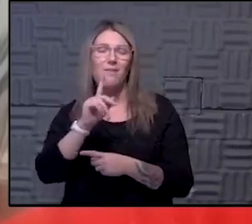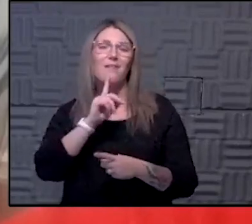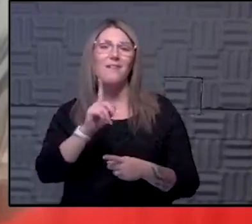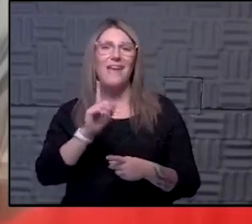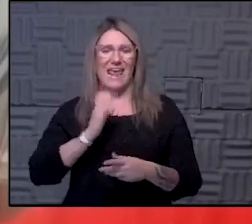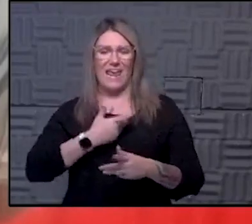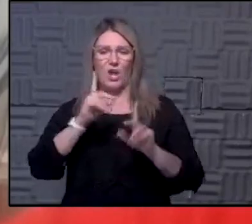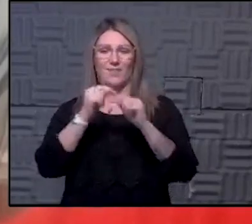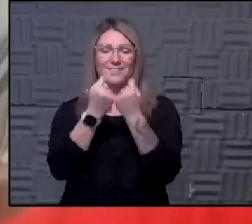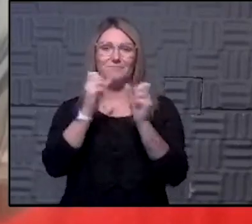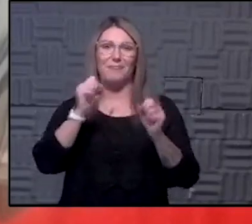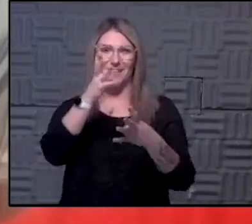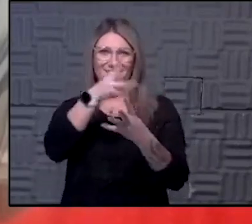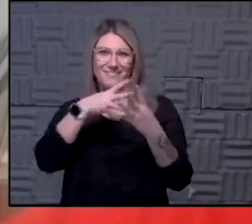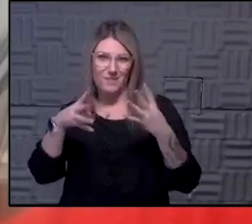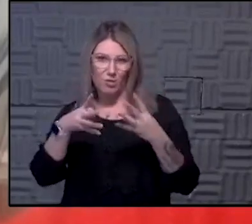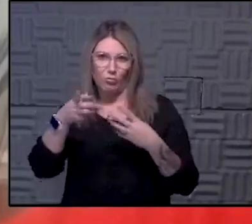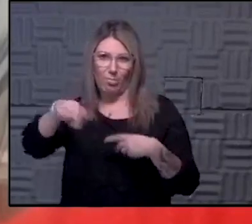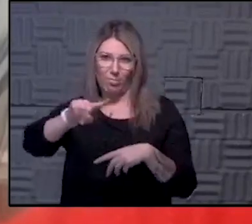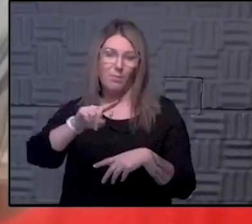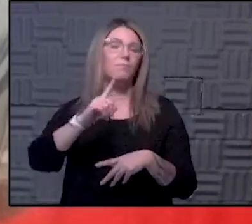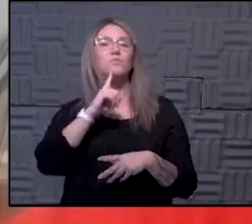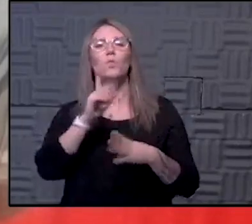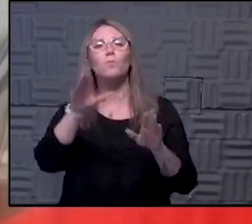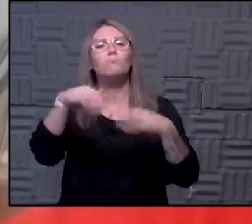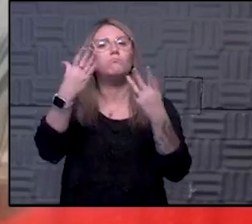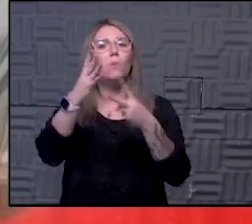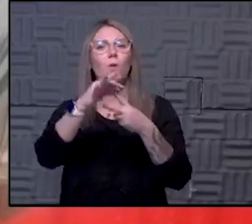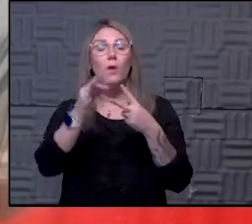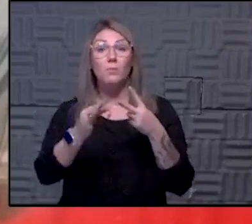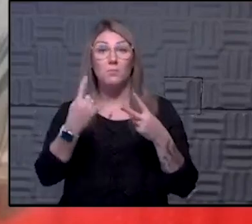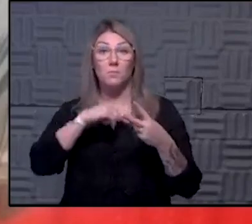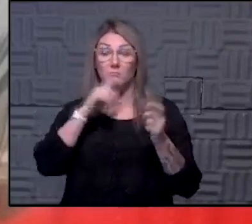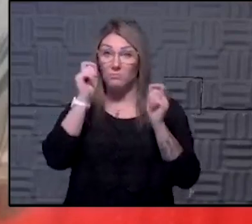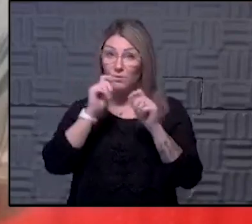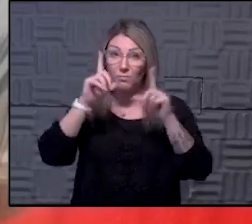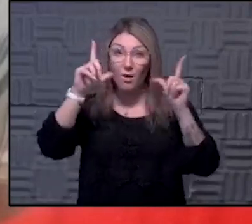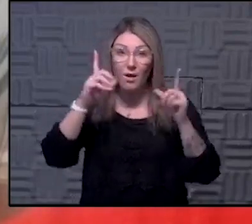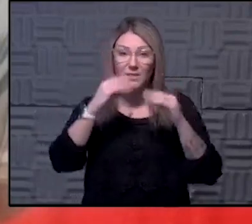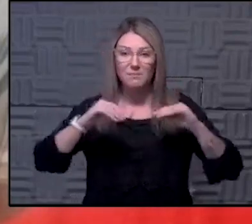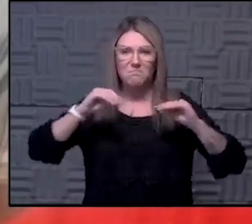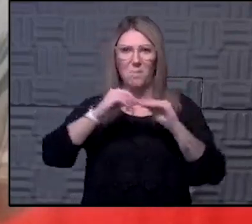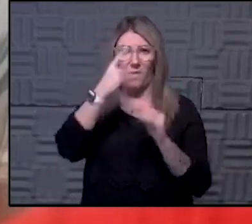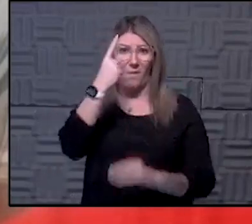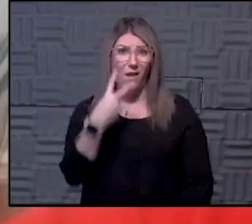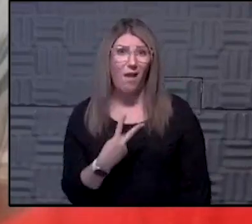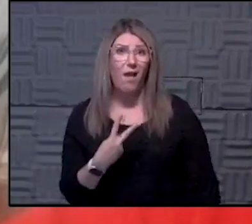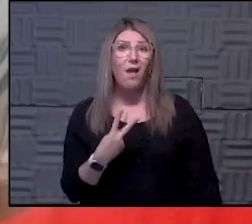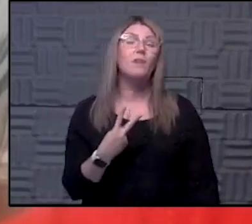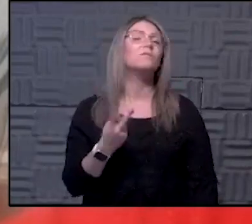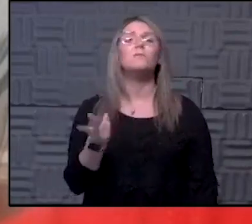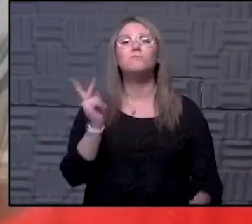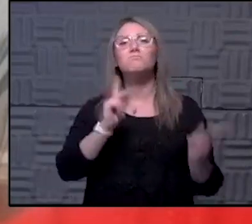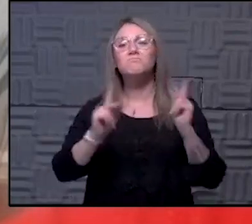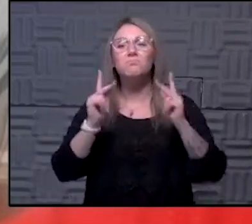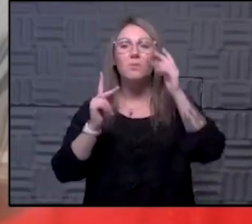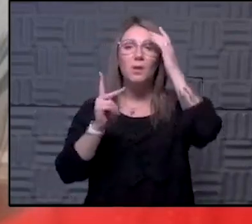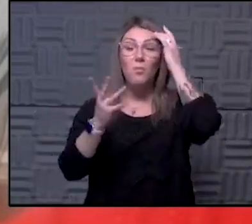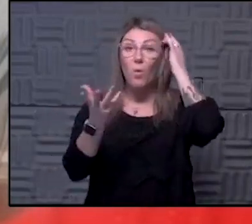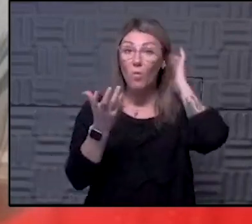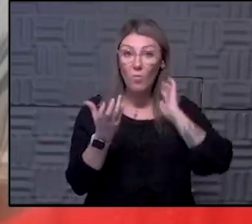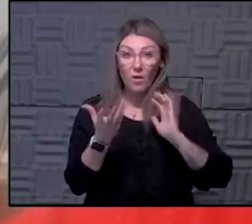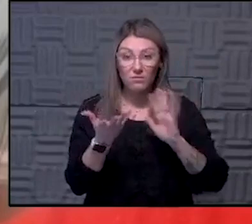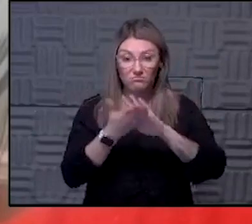patient. So they're given the option. We've been very surprised that more than half of those that do want to